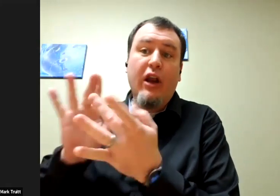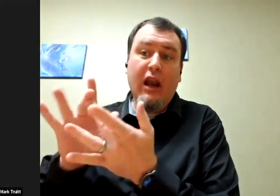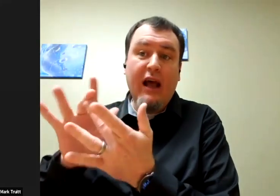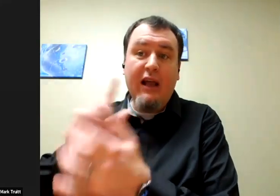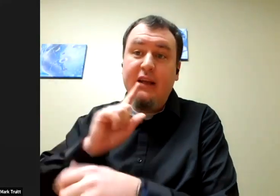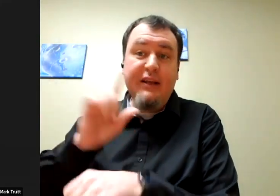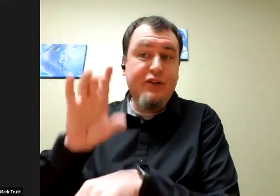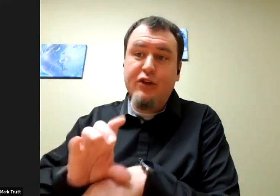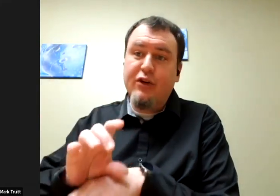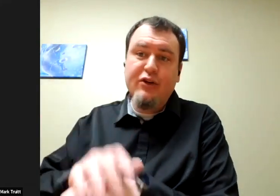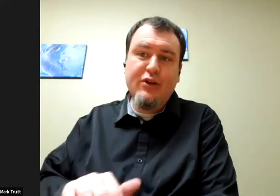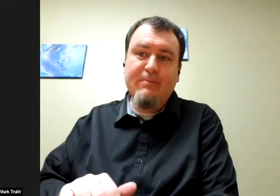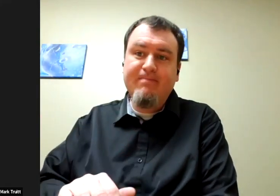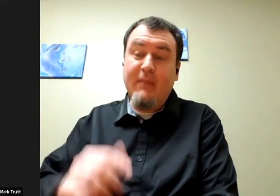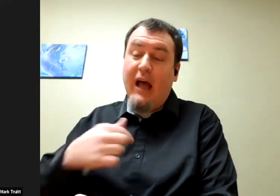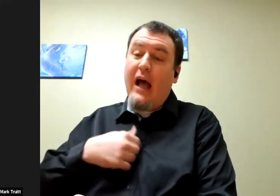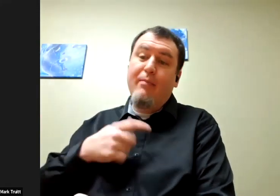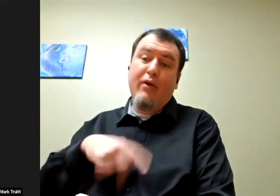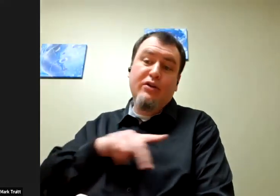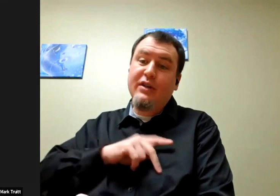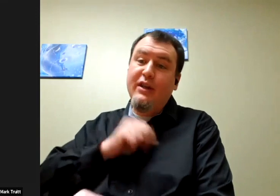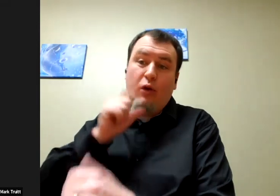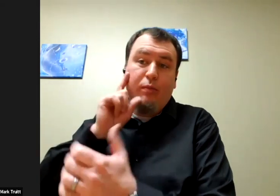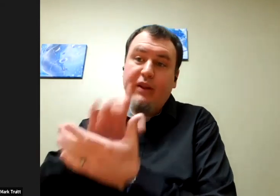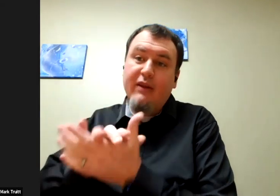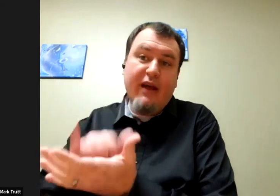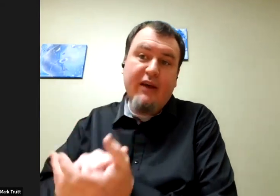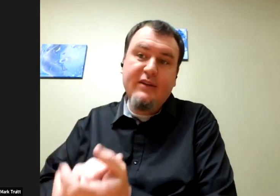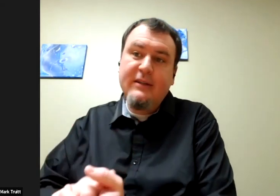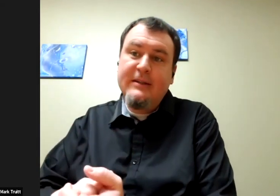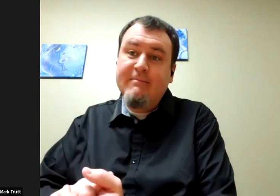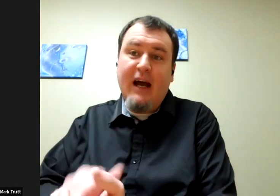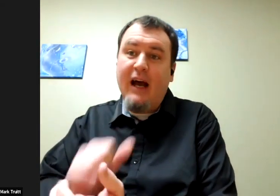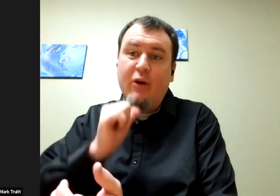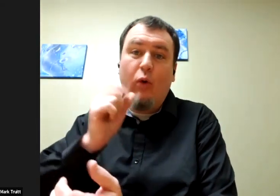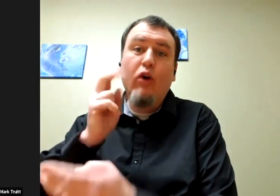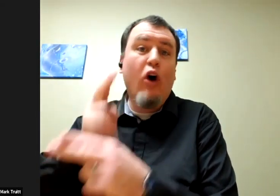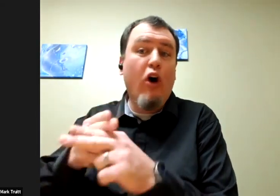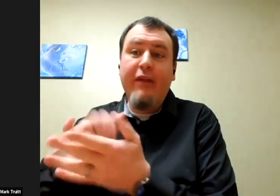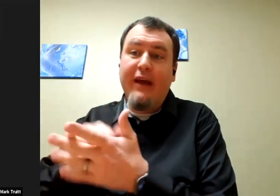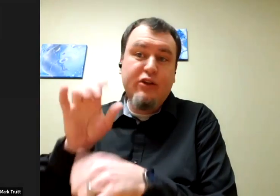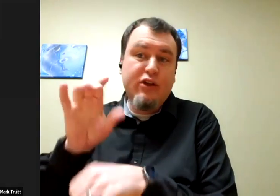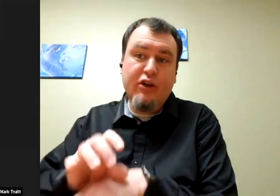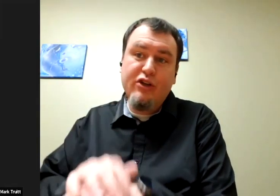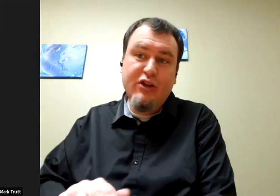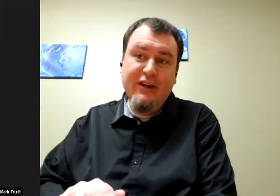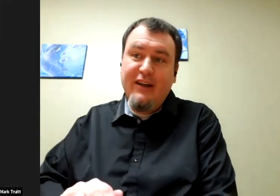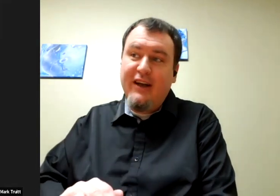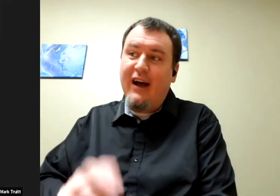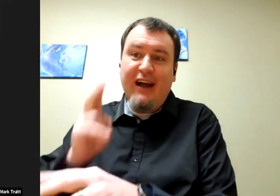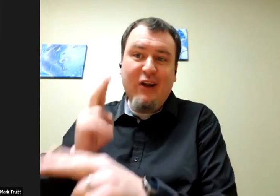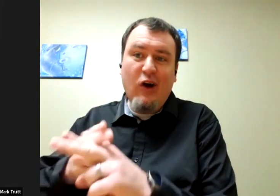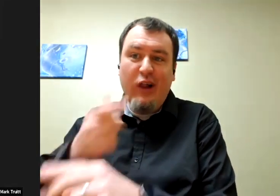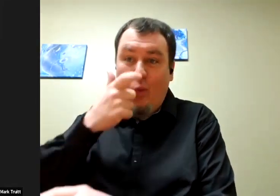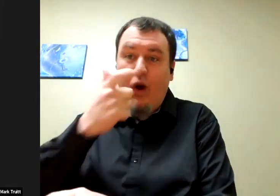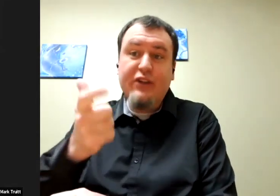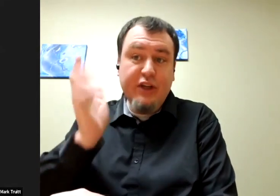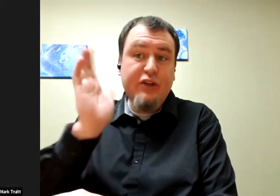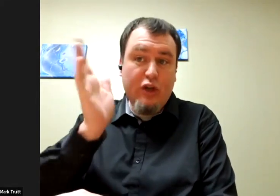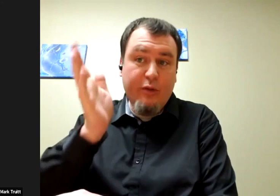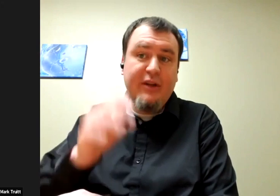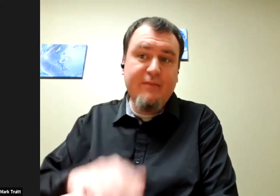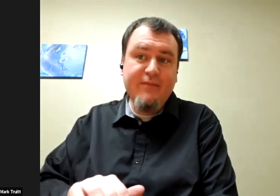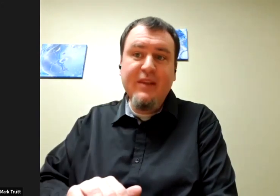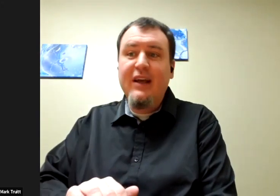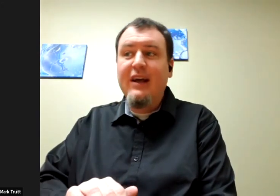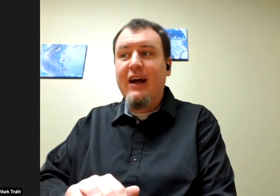preacher online is church. I personally don't believe that. I don't call that church. I call it watching